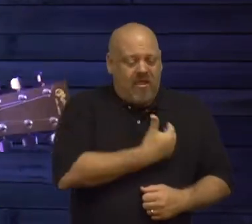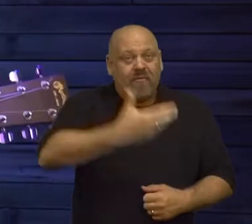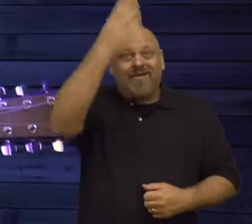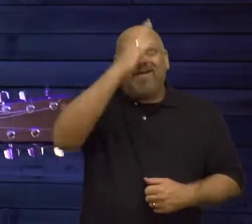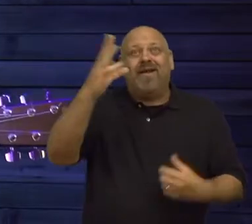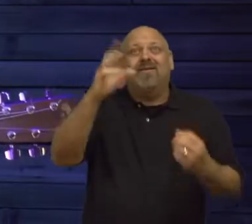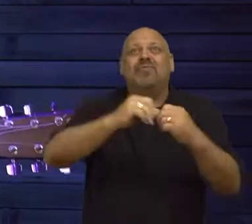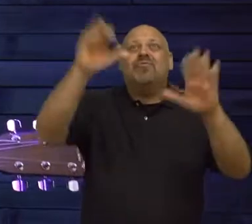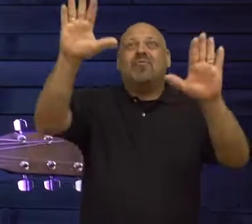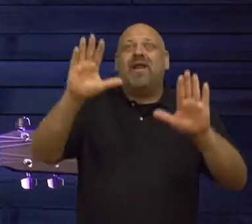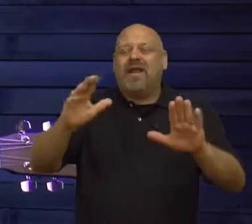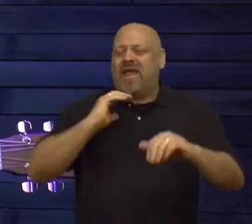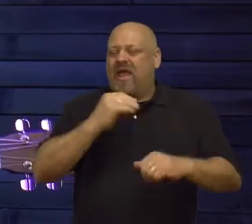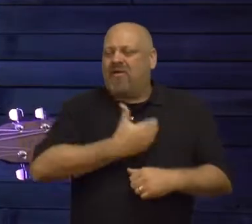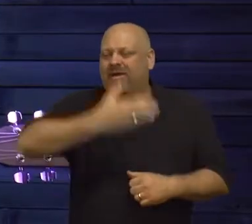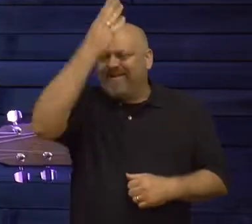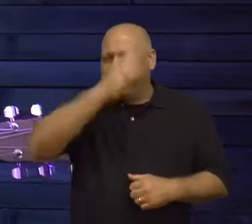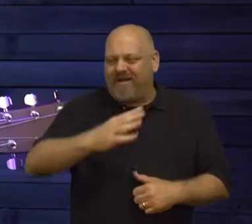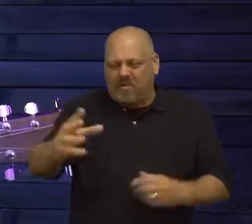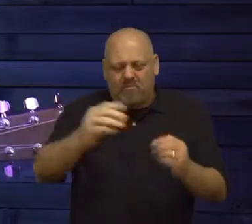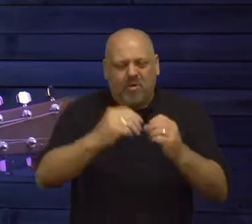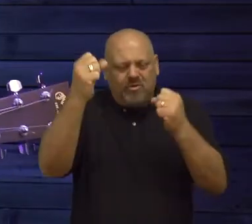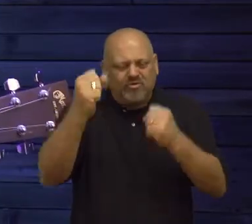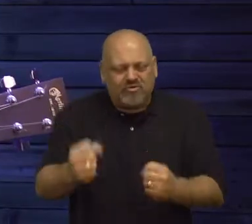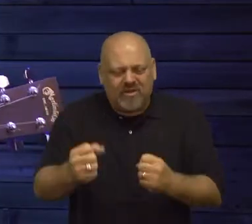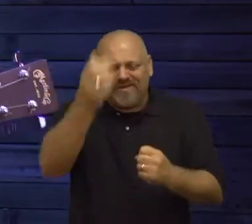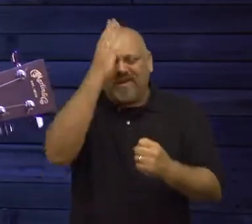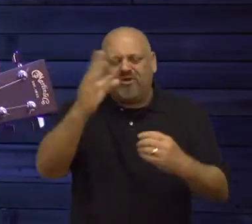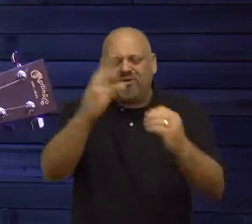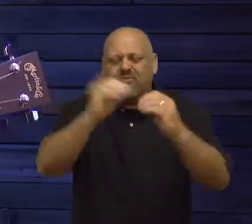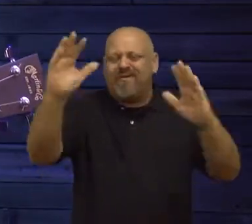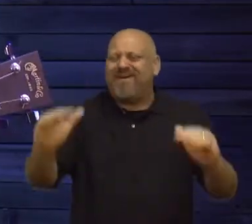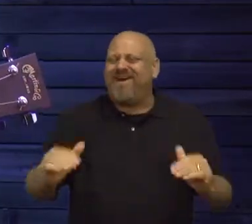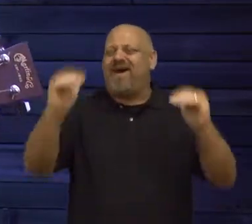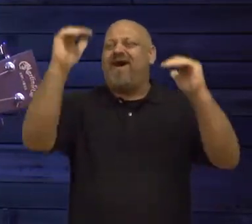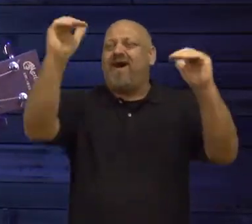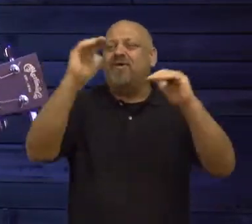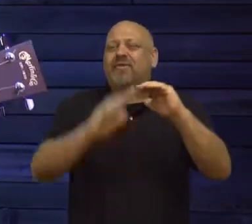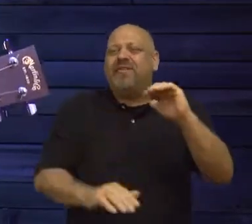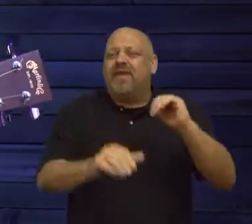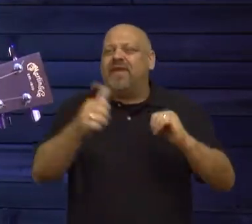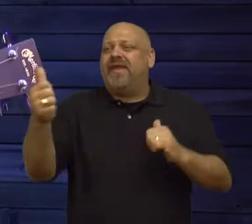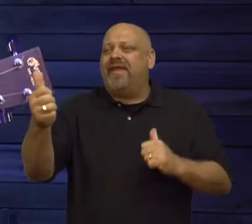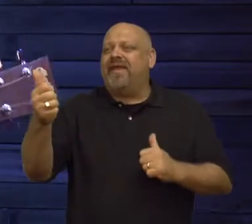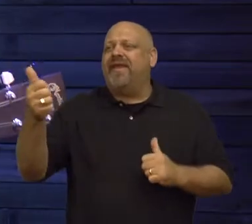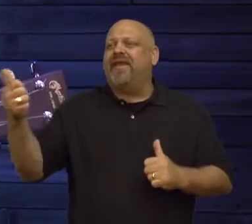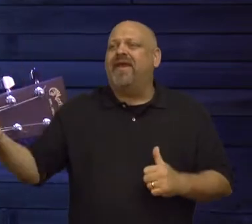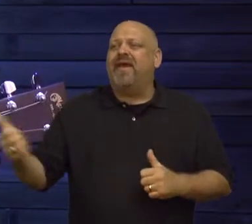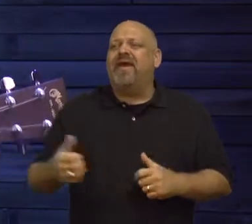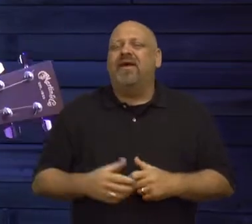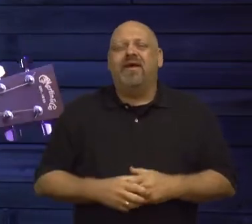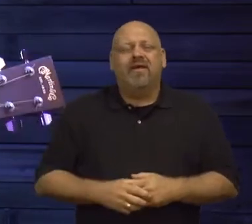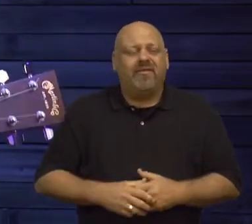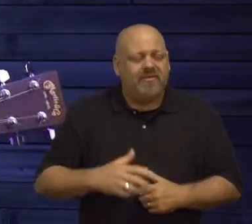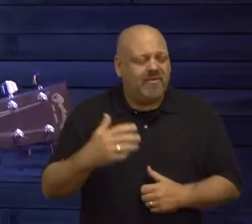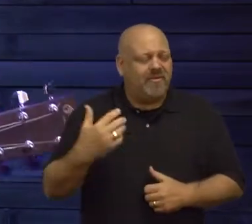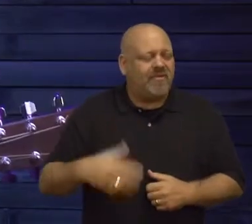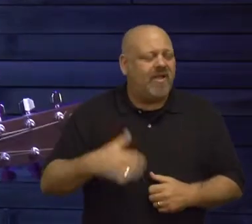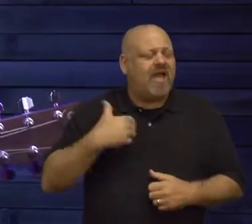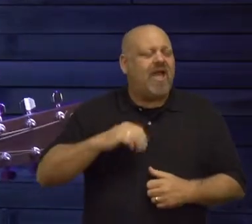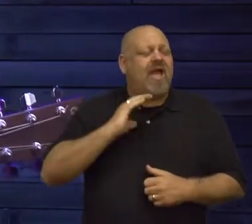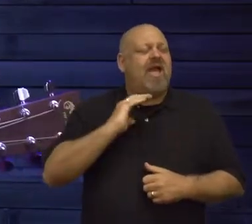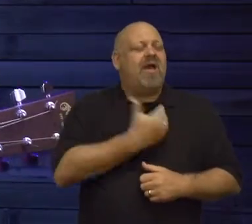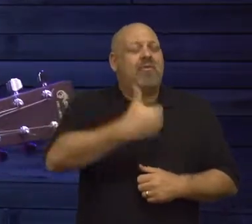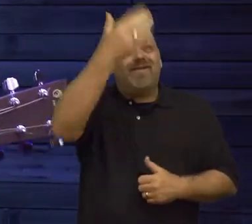Cause our God is greater, our God is stronger. God, you are higher than any